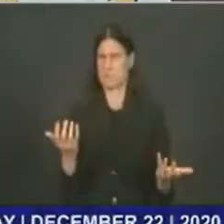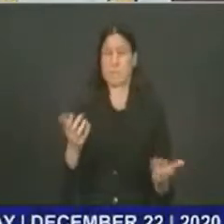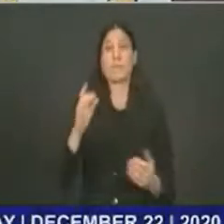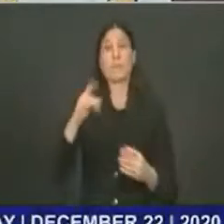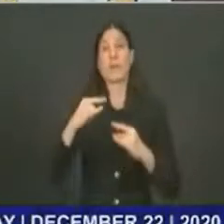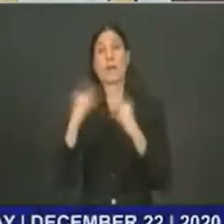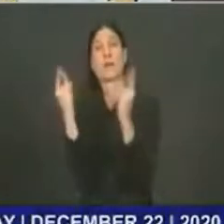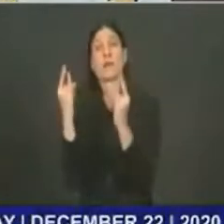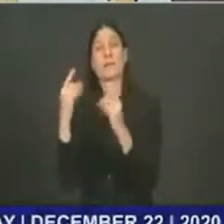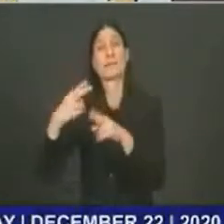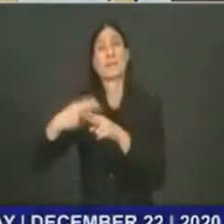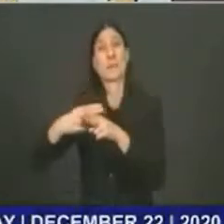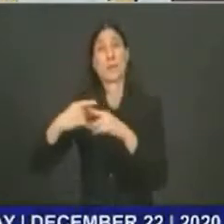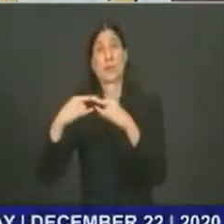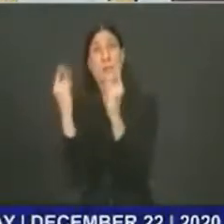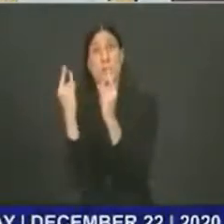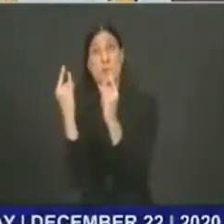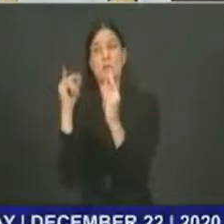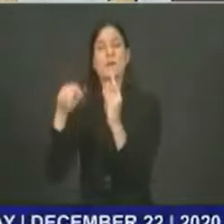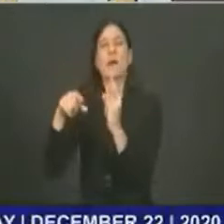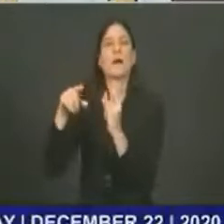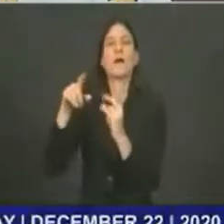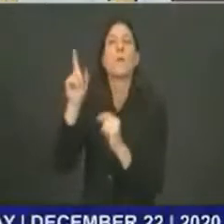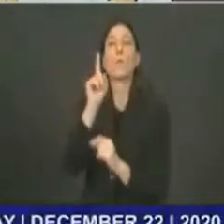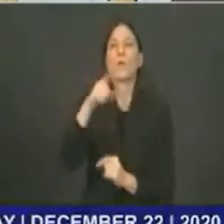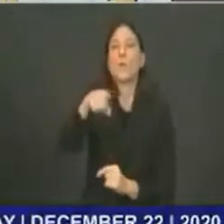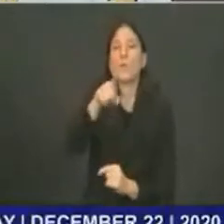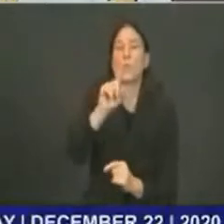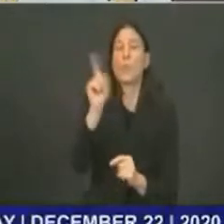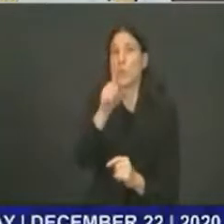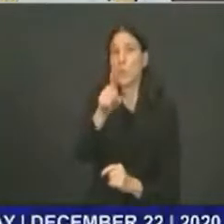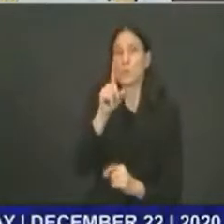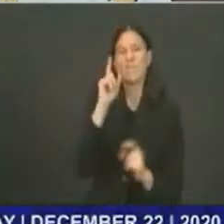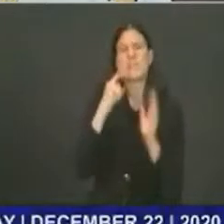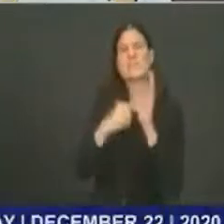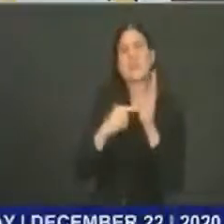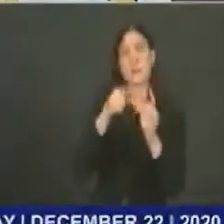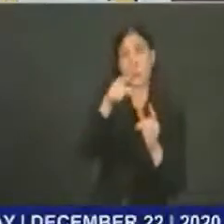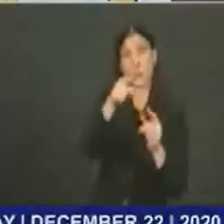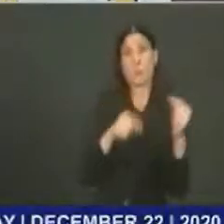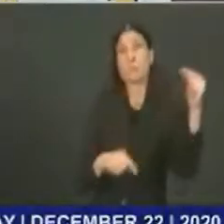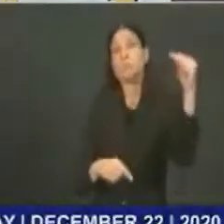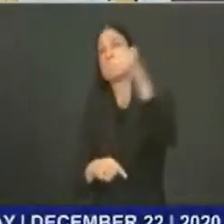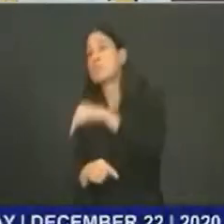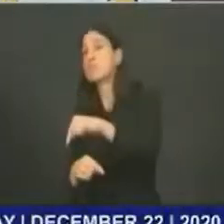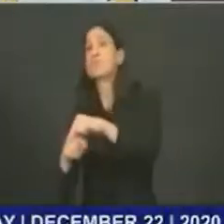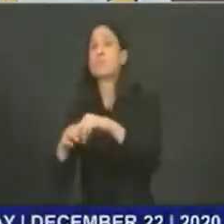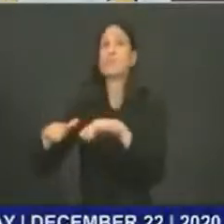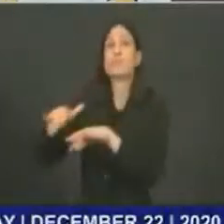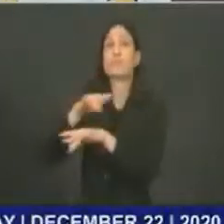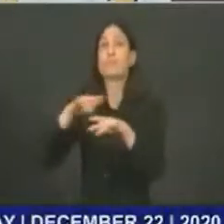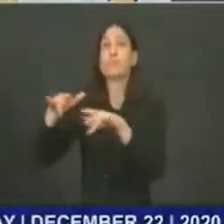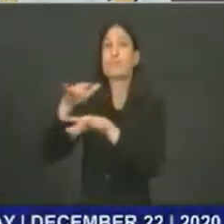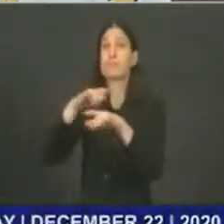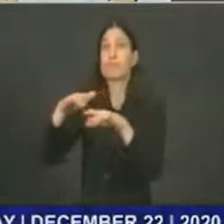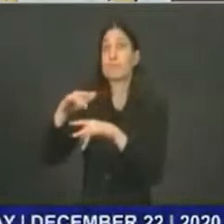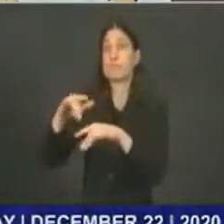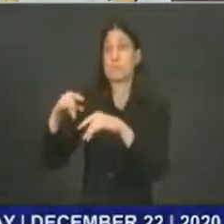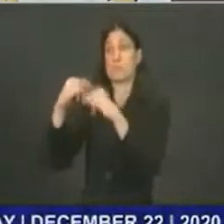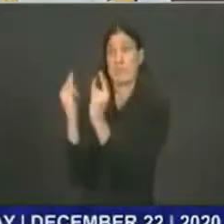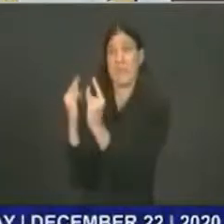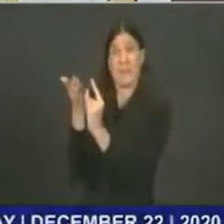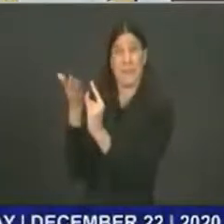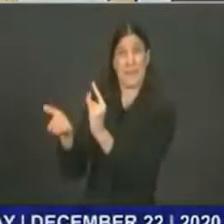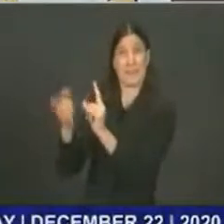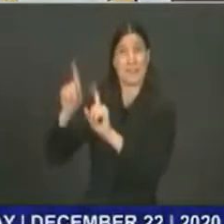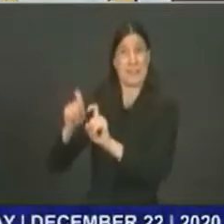are for and what they're not for. Pop-up testing sites are about meeting people where they are. For